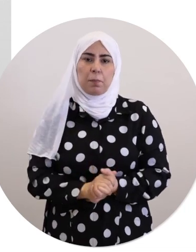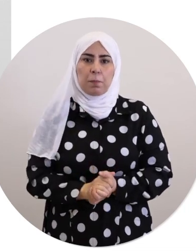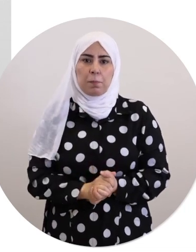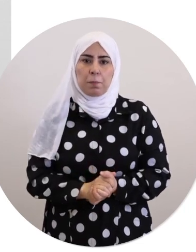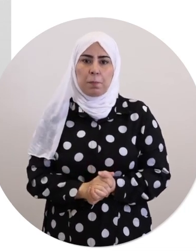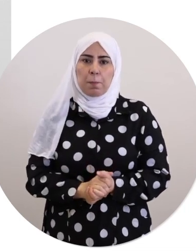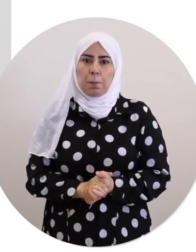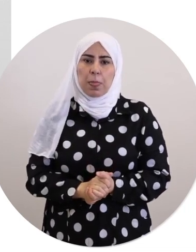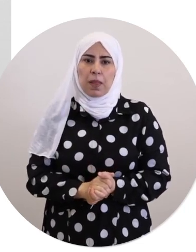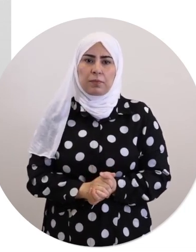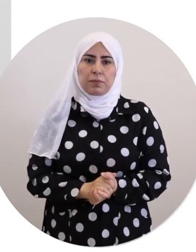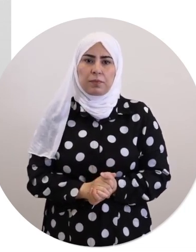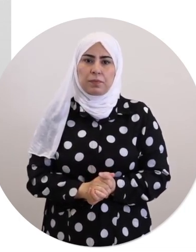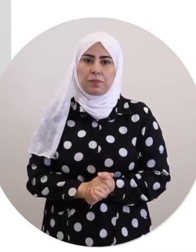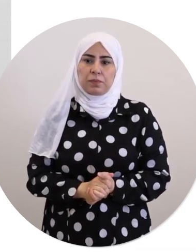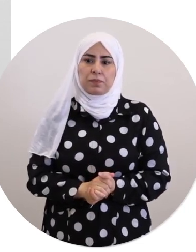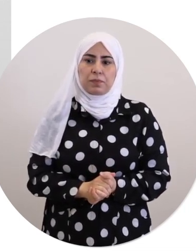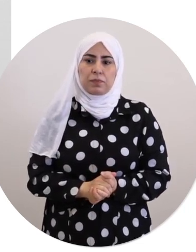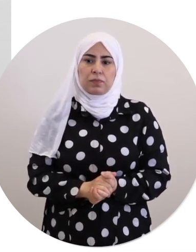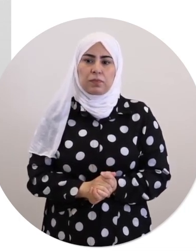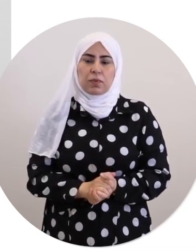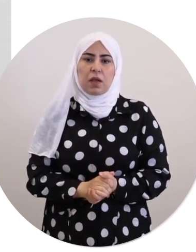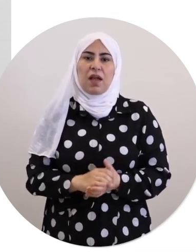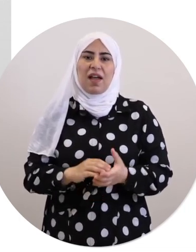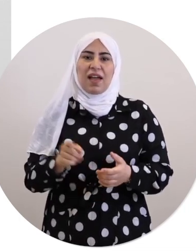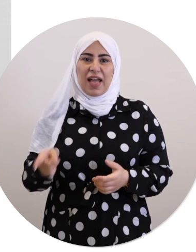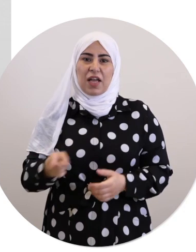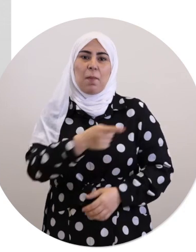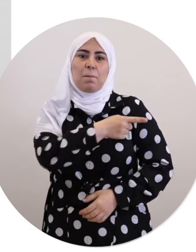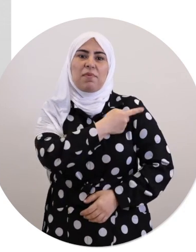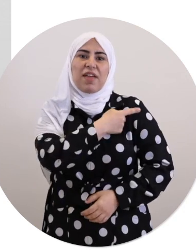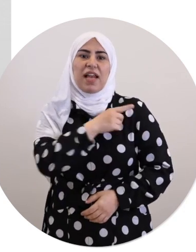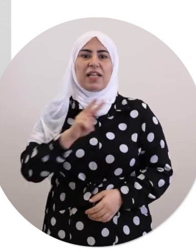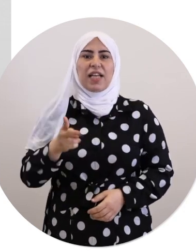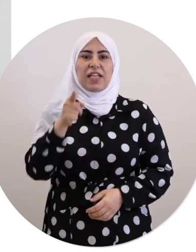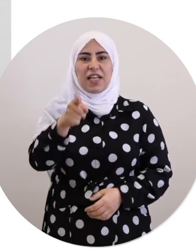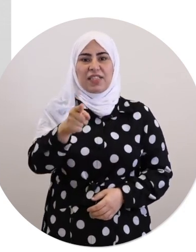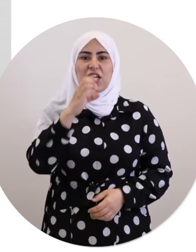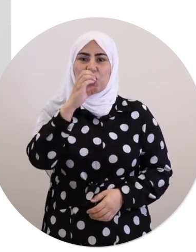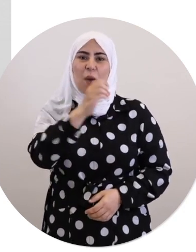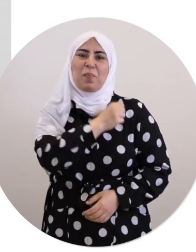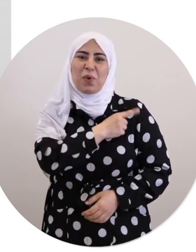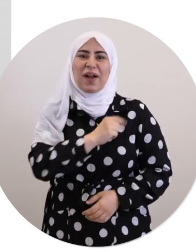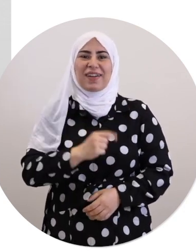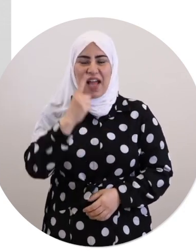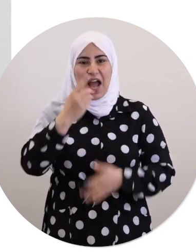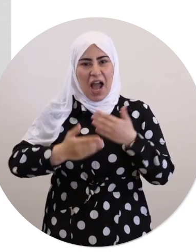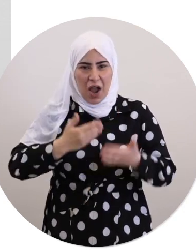that situation and answer. Here's another example. Try to attempt it yourself.